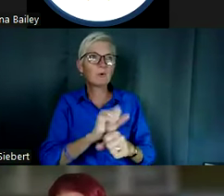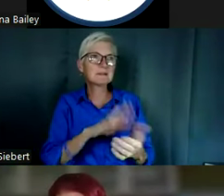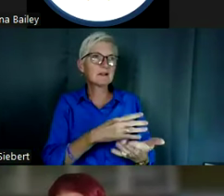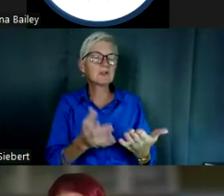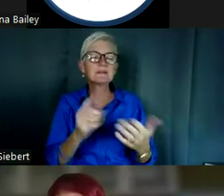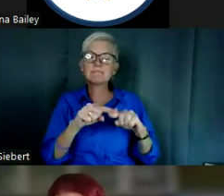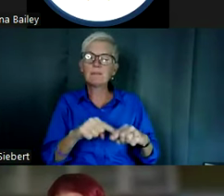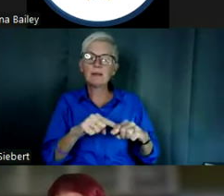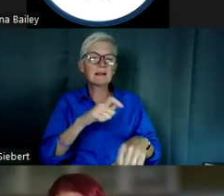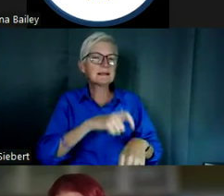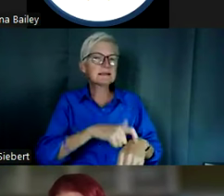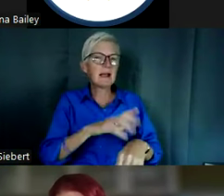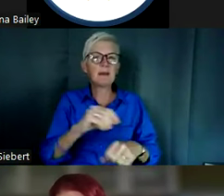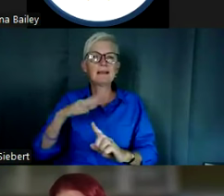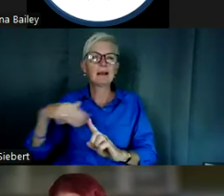and time.